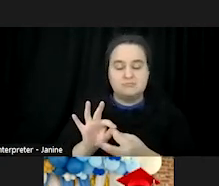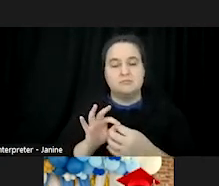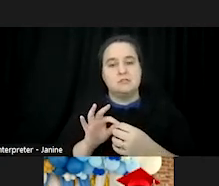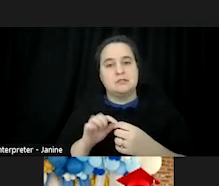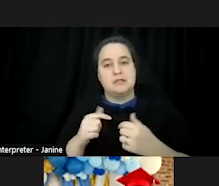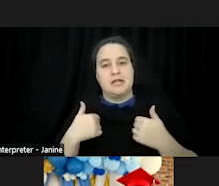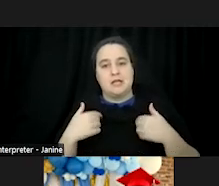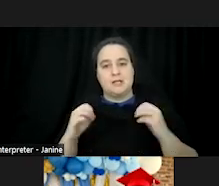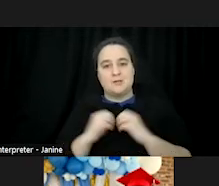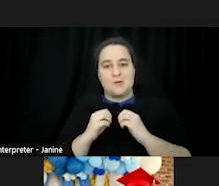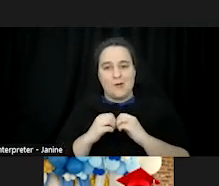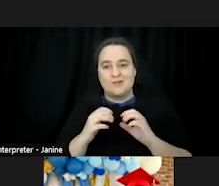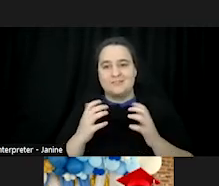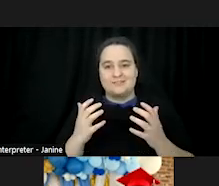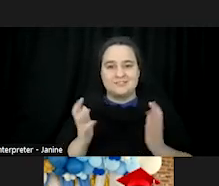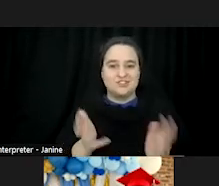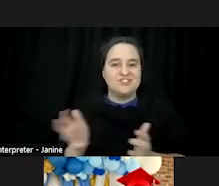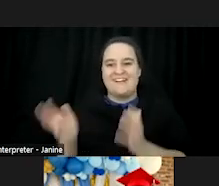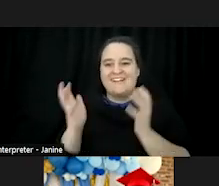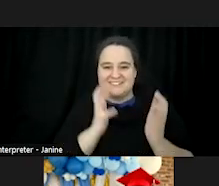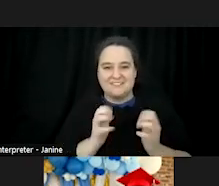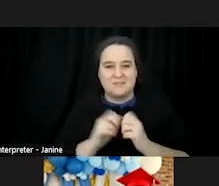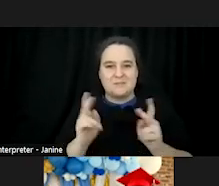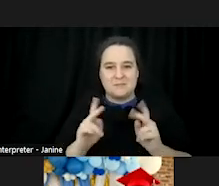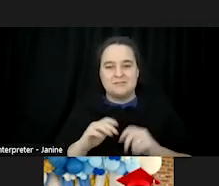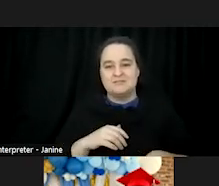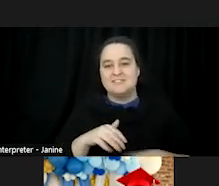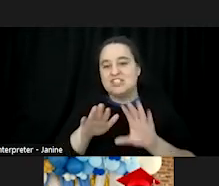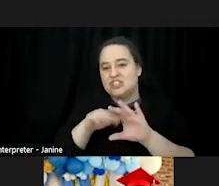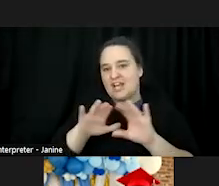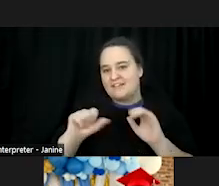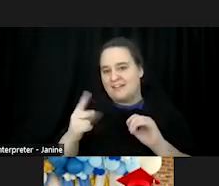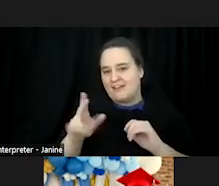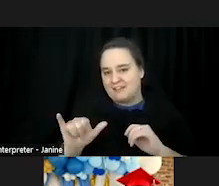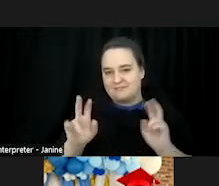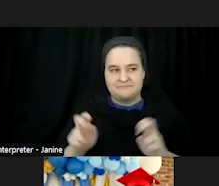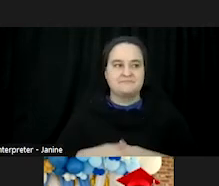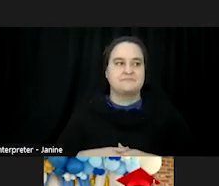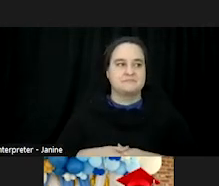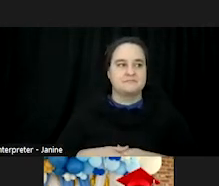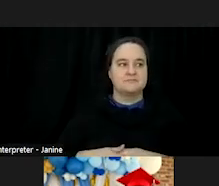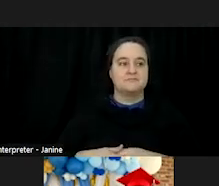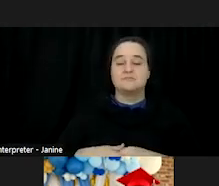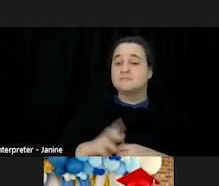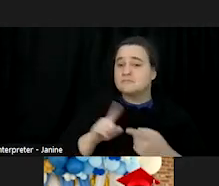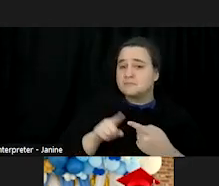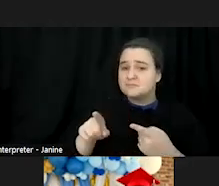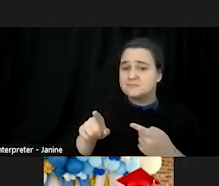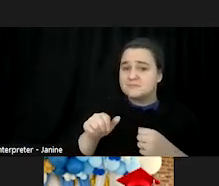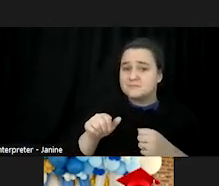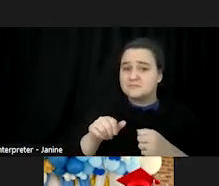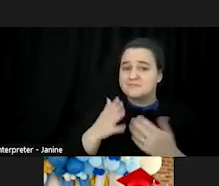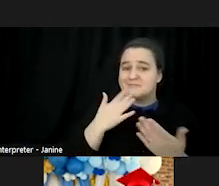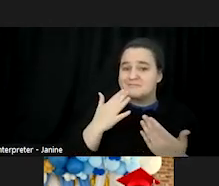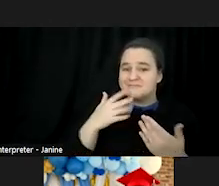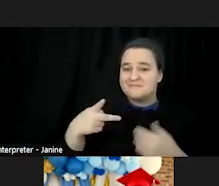more of the chatty. Yeah. Chatty Cathy, but social. Okay. How about you? Thank